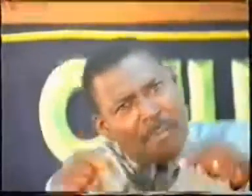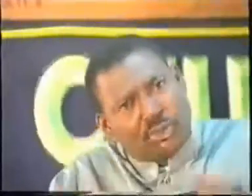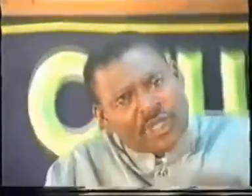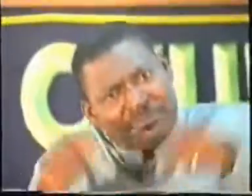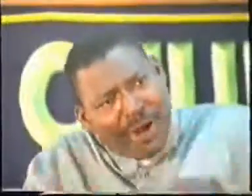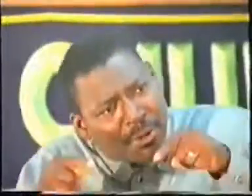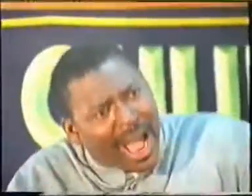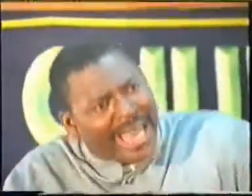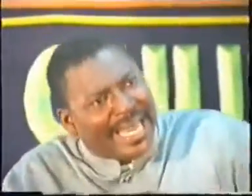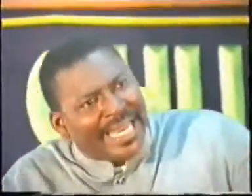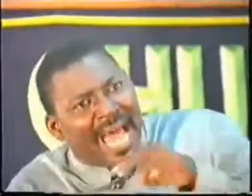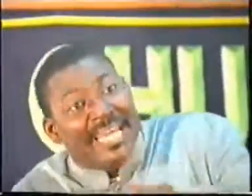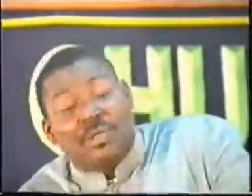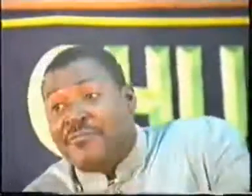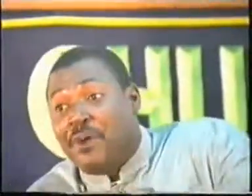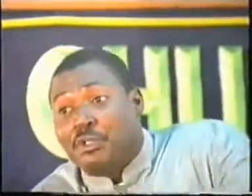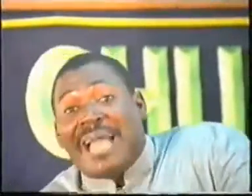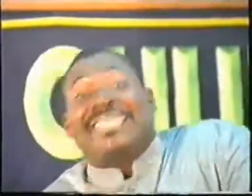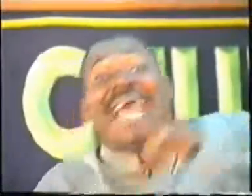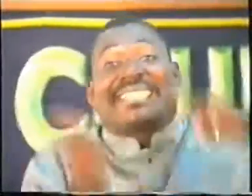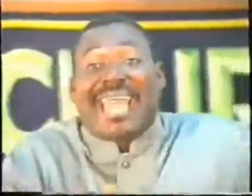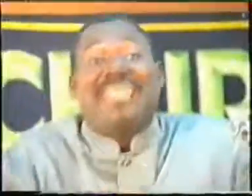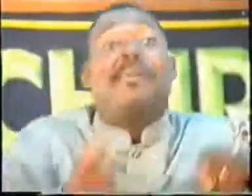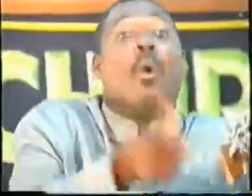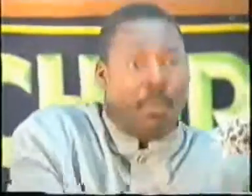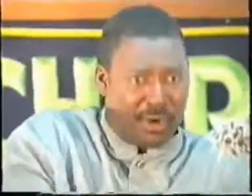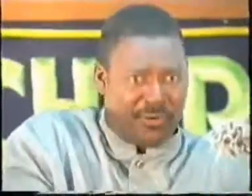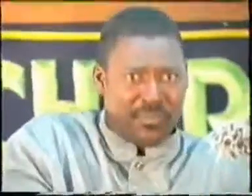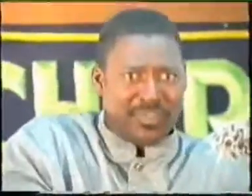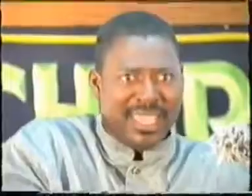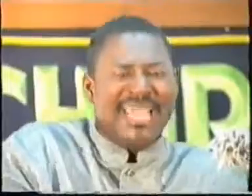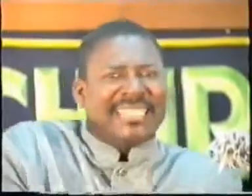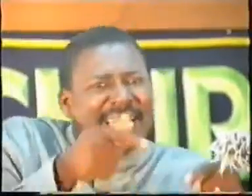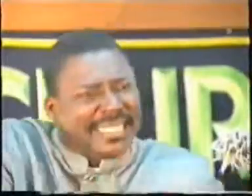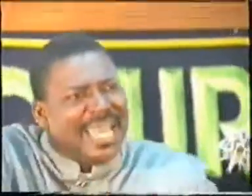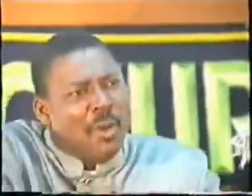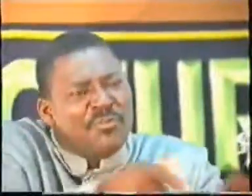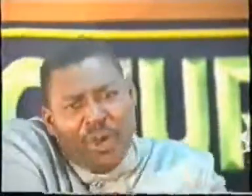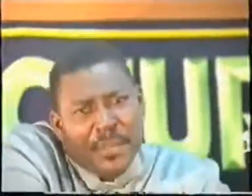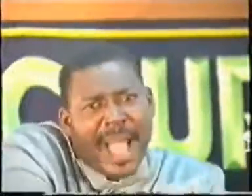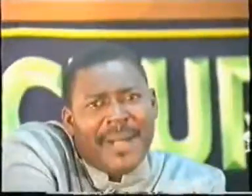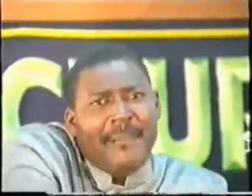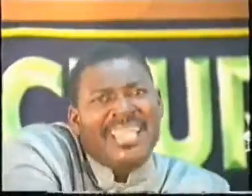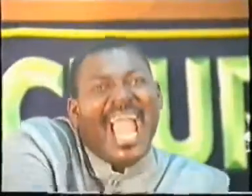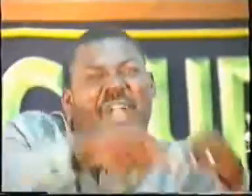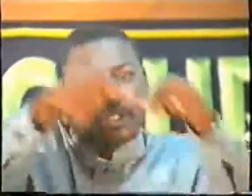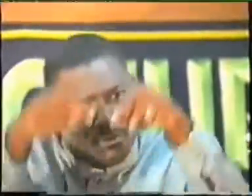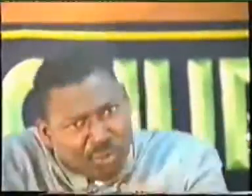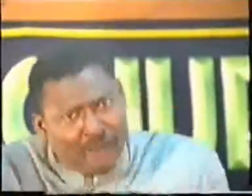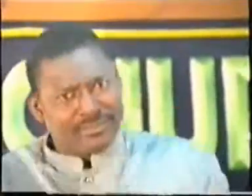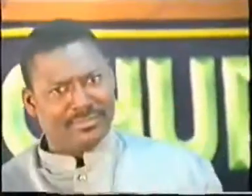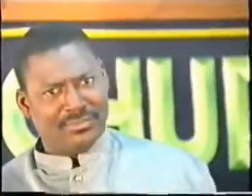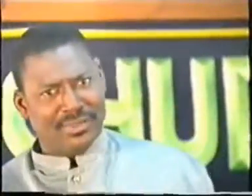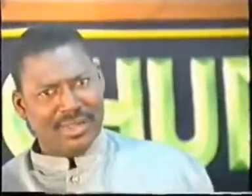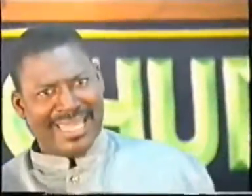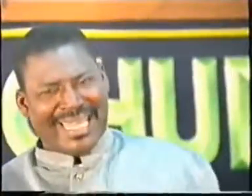lewi abusuam fo no a na israel fo tia tight e di ma wo mo no say say lewi fo di bia ba ba ye a